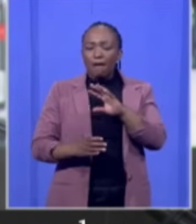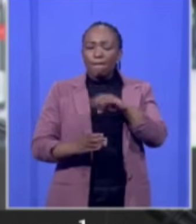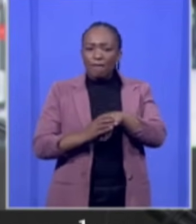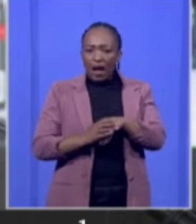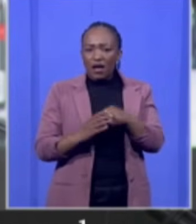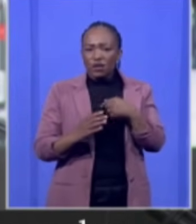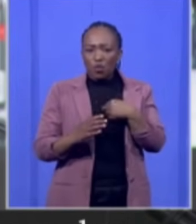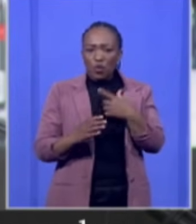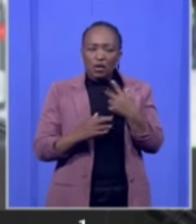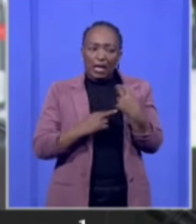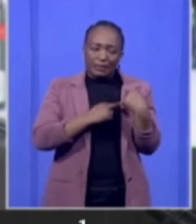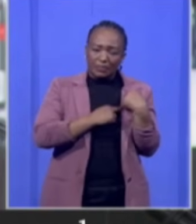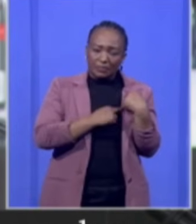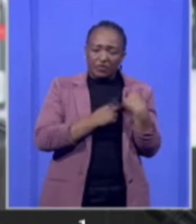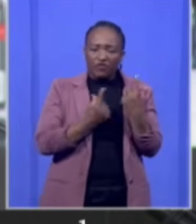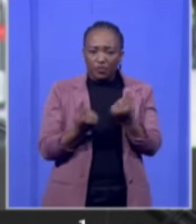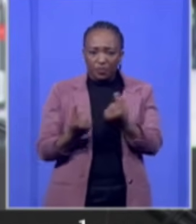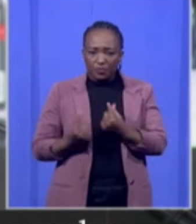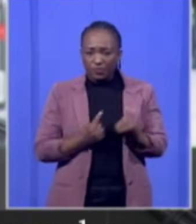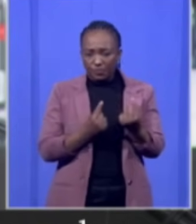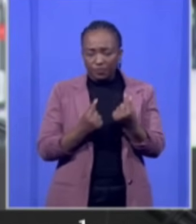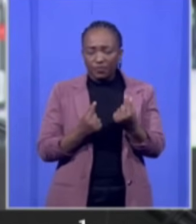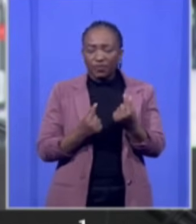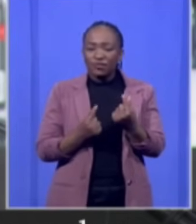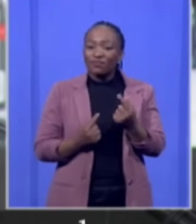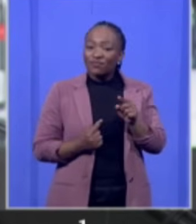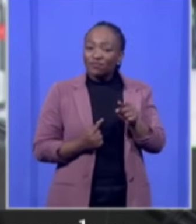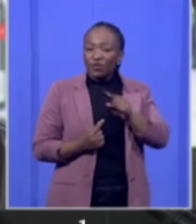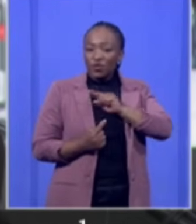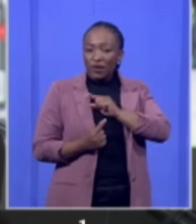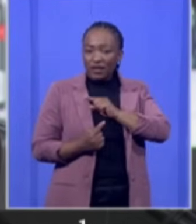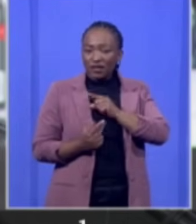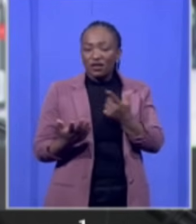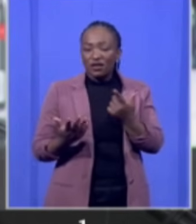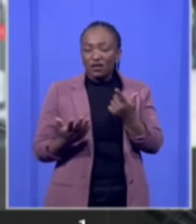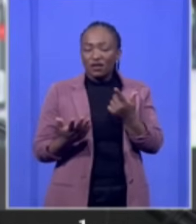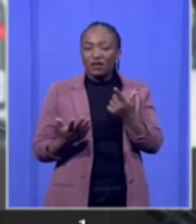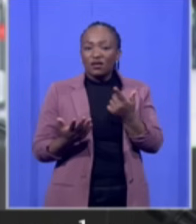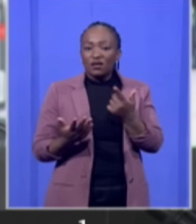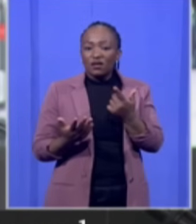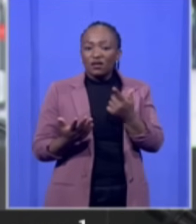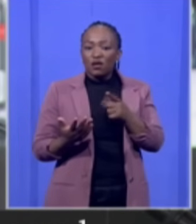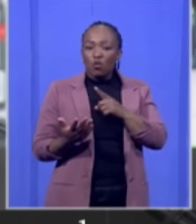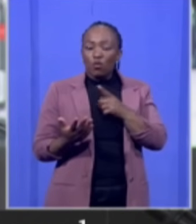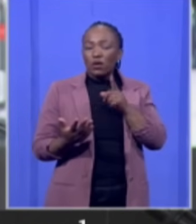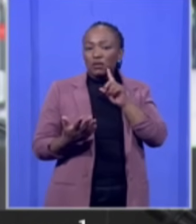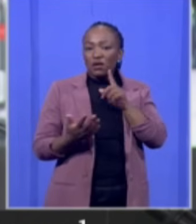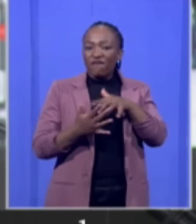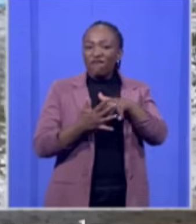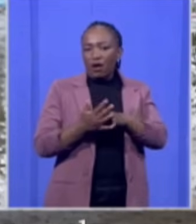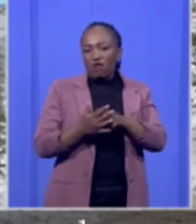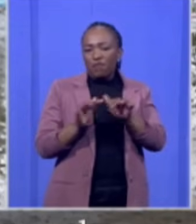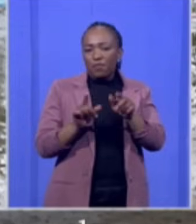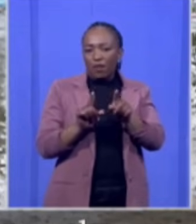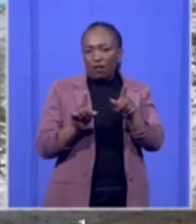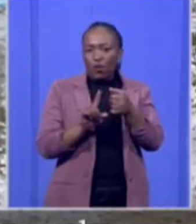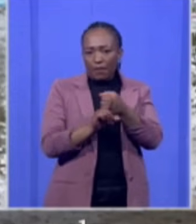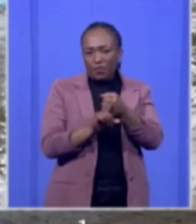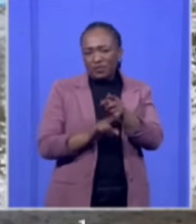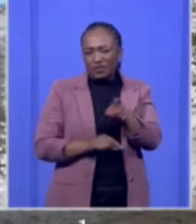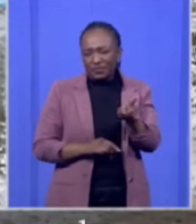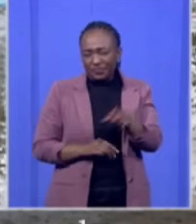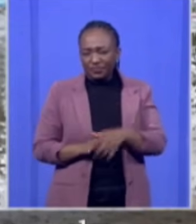our responsibility to do, because we want to exploit the vulnerability of our people.